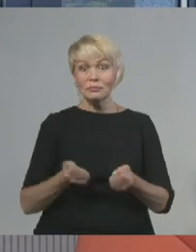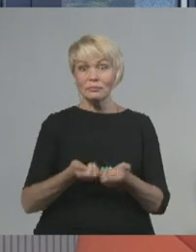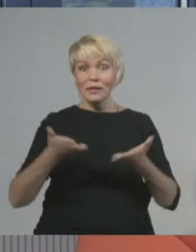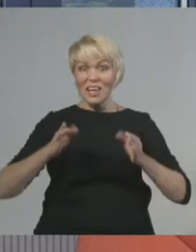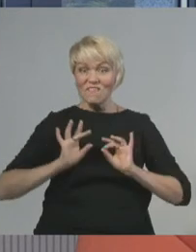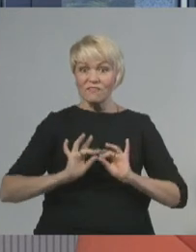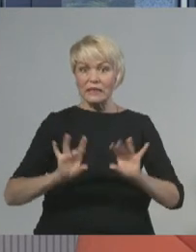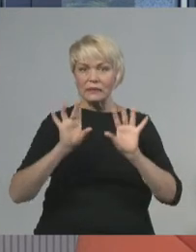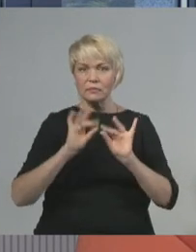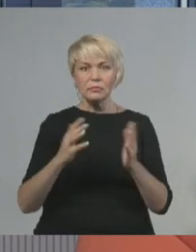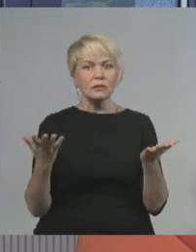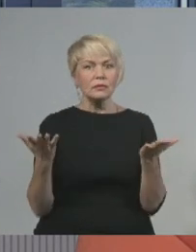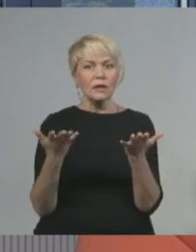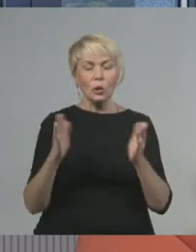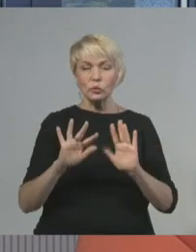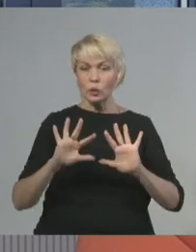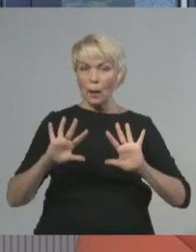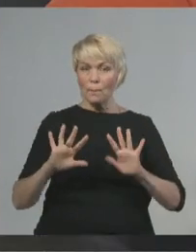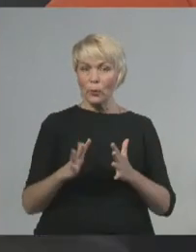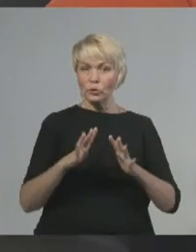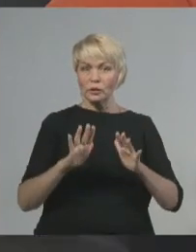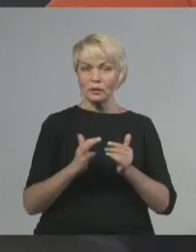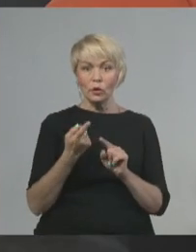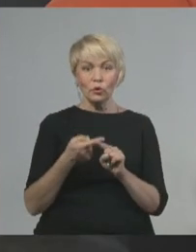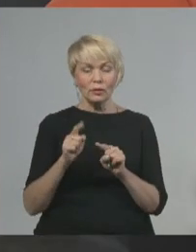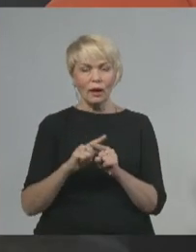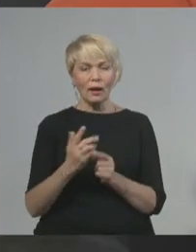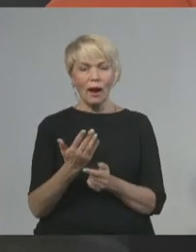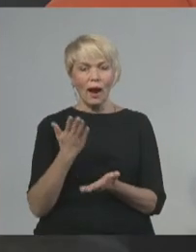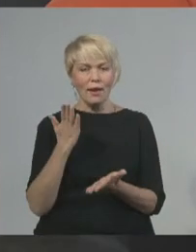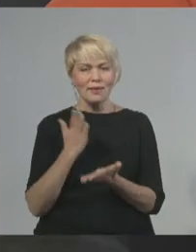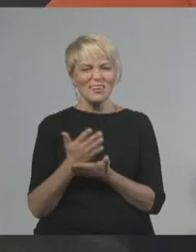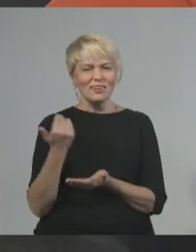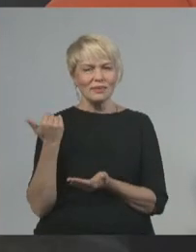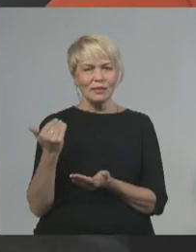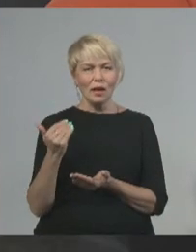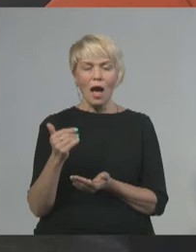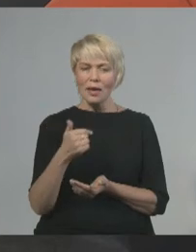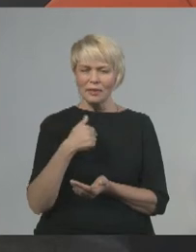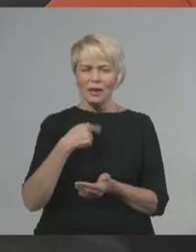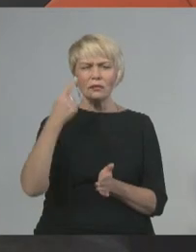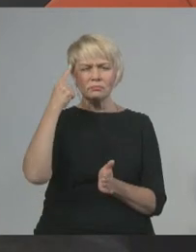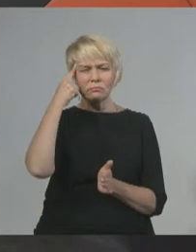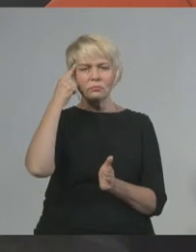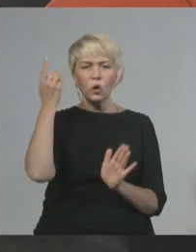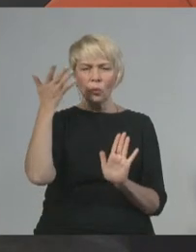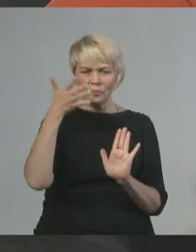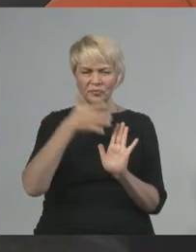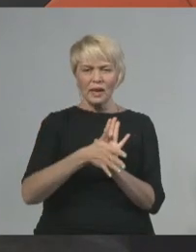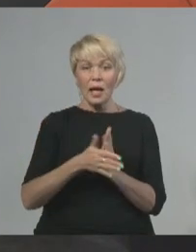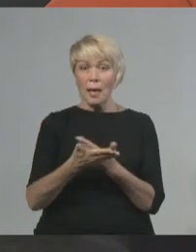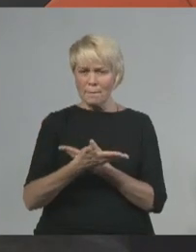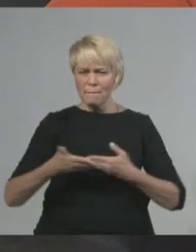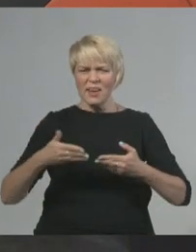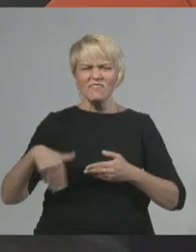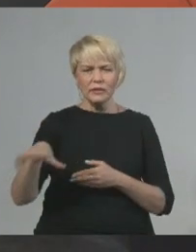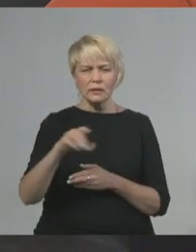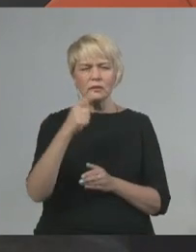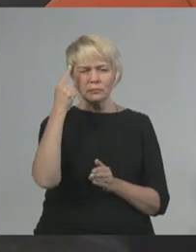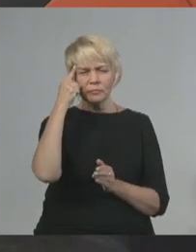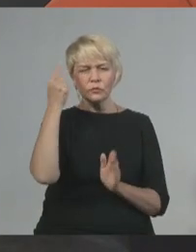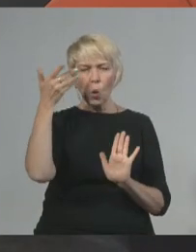things are immediately going to happen but what what i realize and i think what a lot of us realize is that